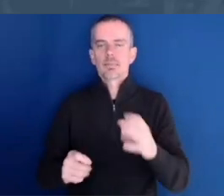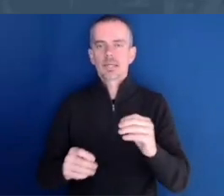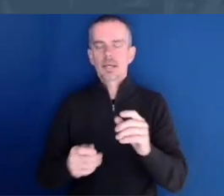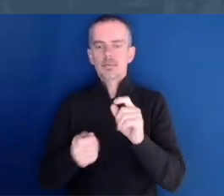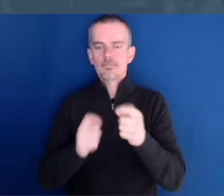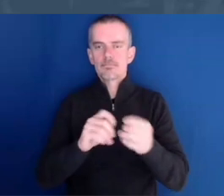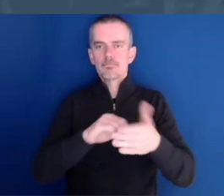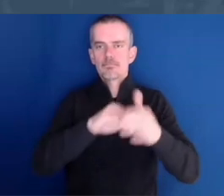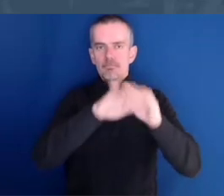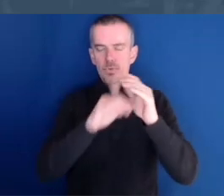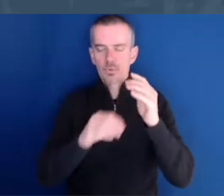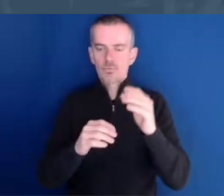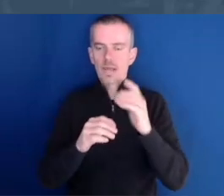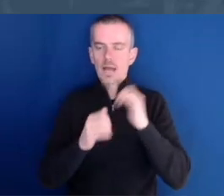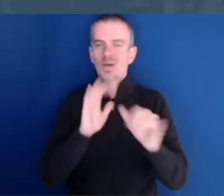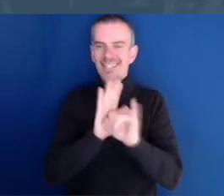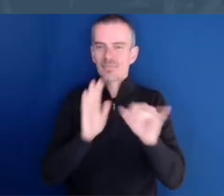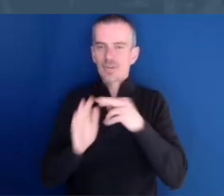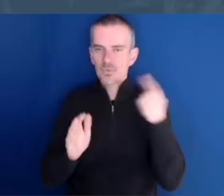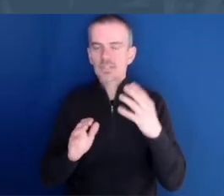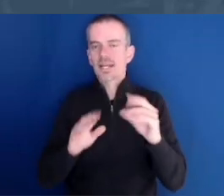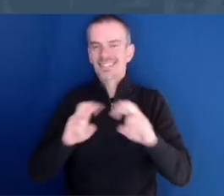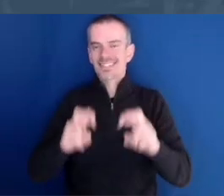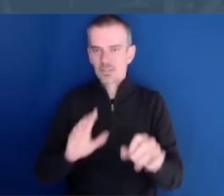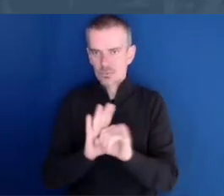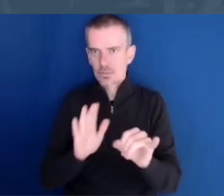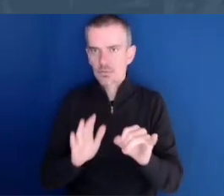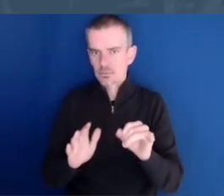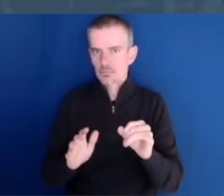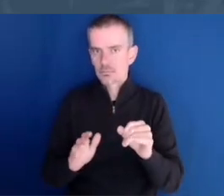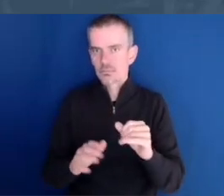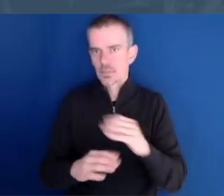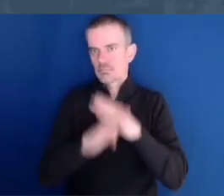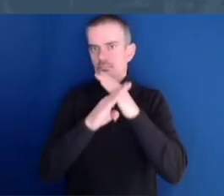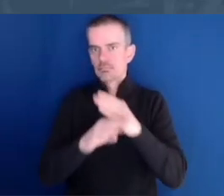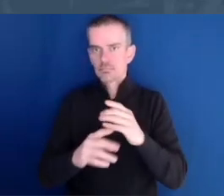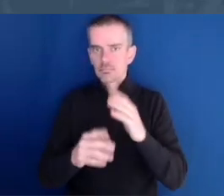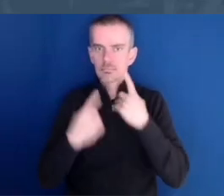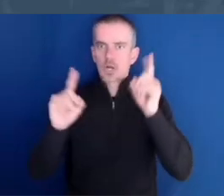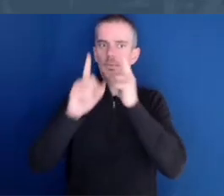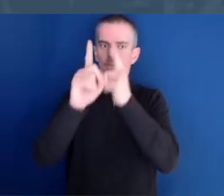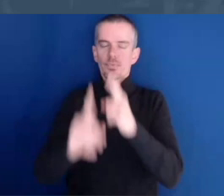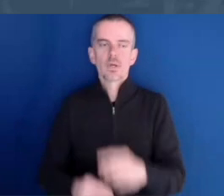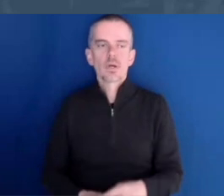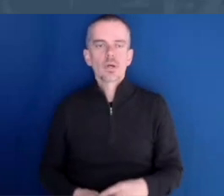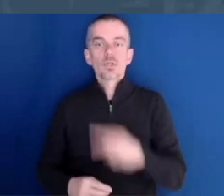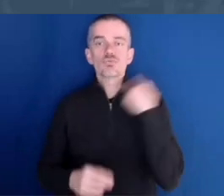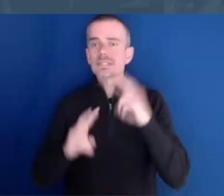assessing risks related to the achievement of objectives. And so some questions you might ask during the risk assessment